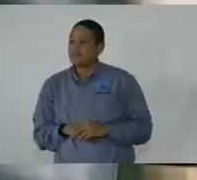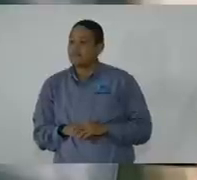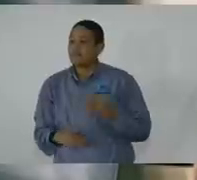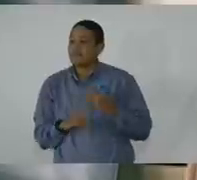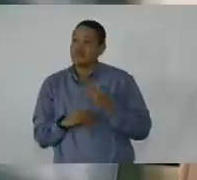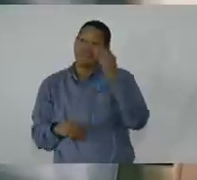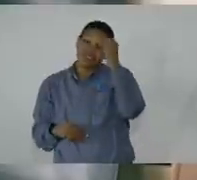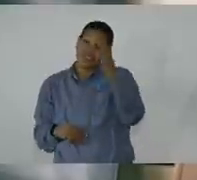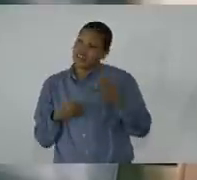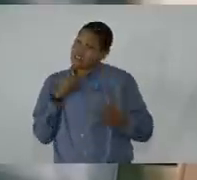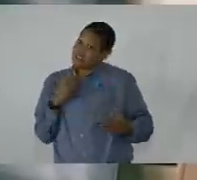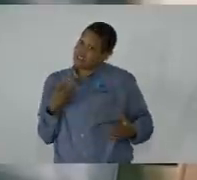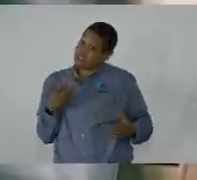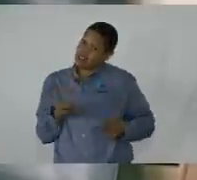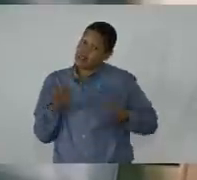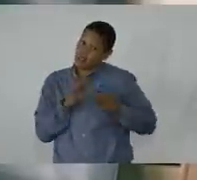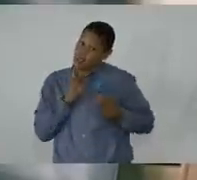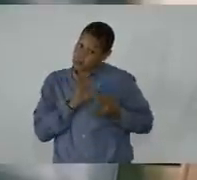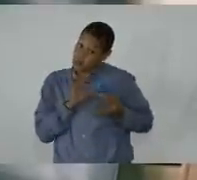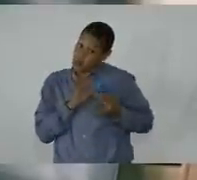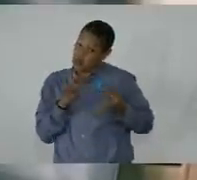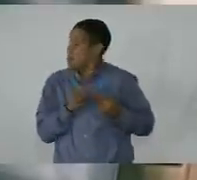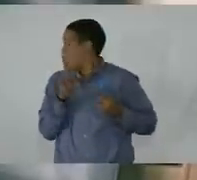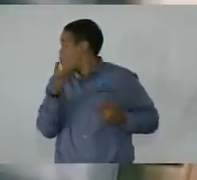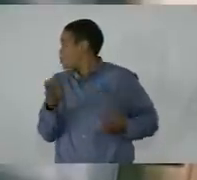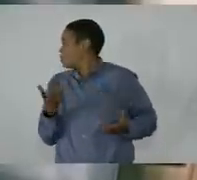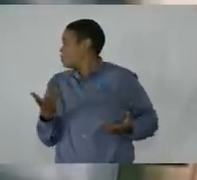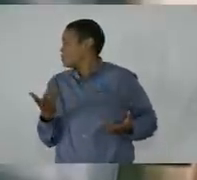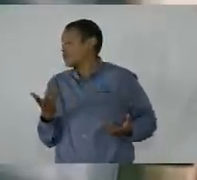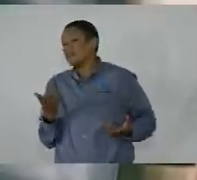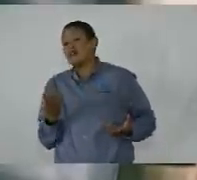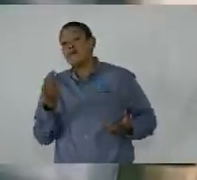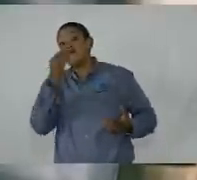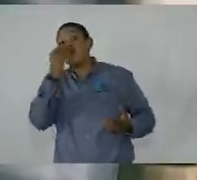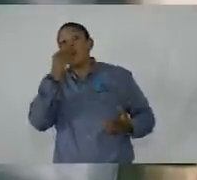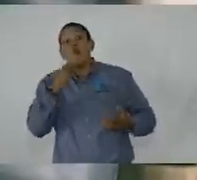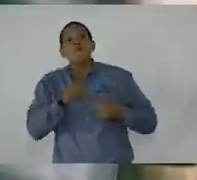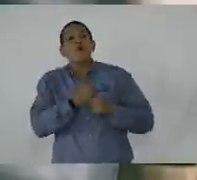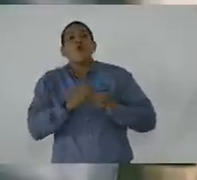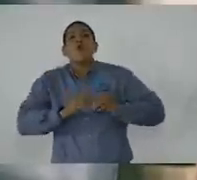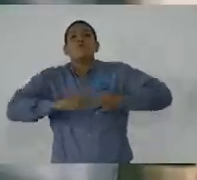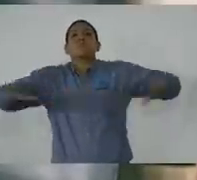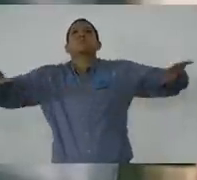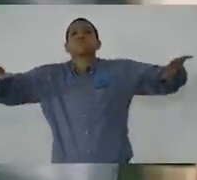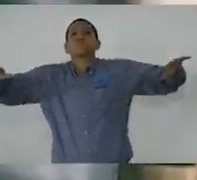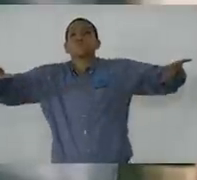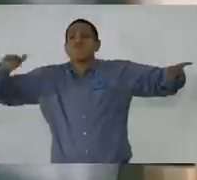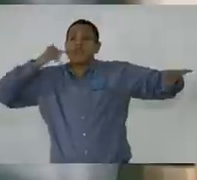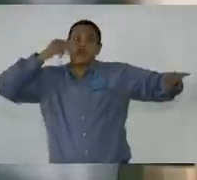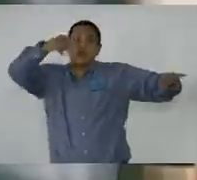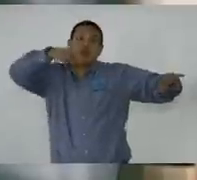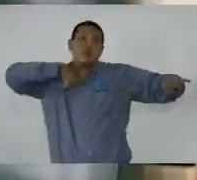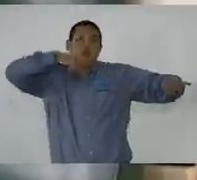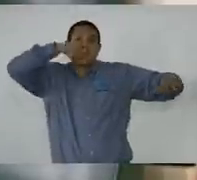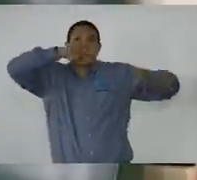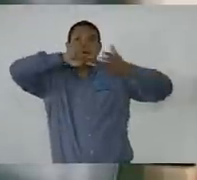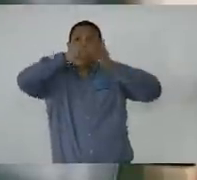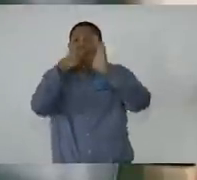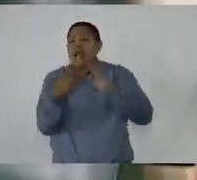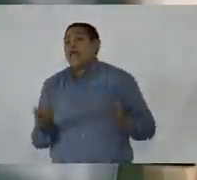Madam Speaker, it's important as we talk about boosting production. If we intend